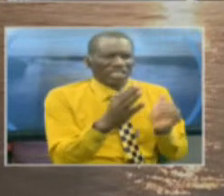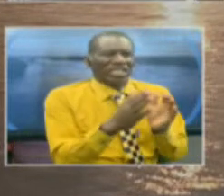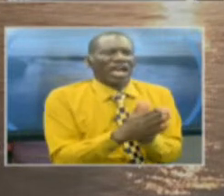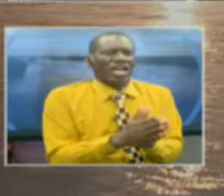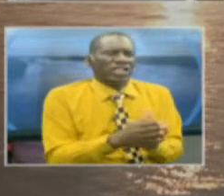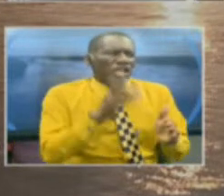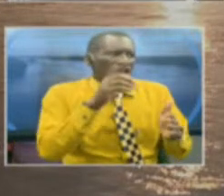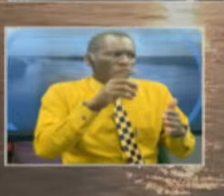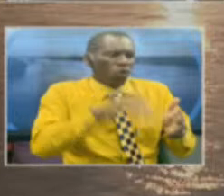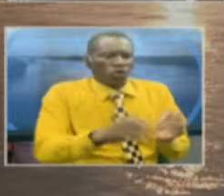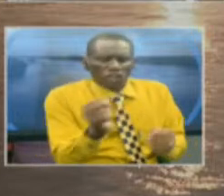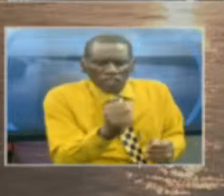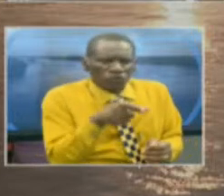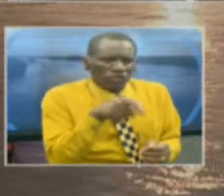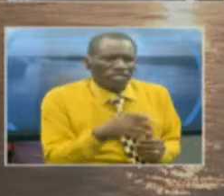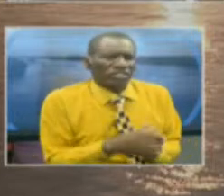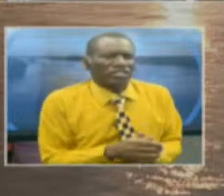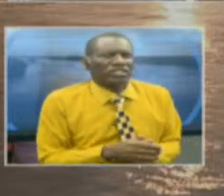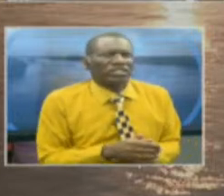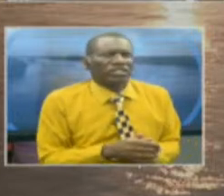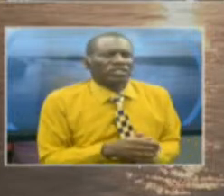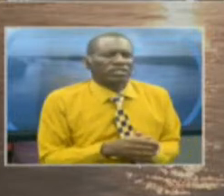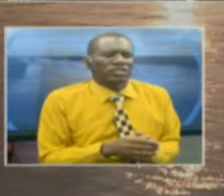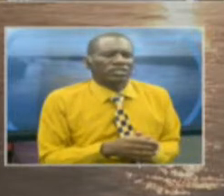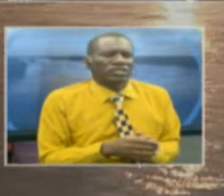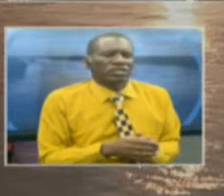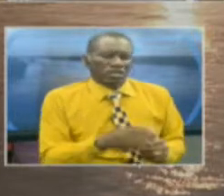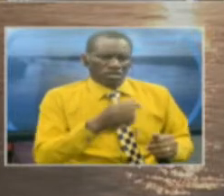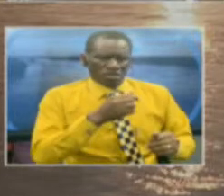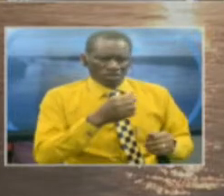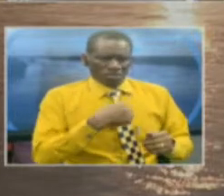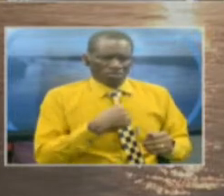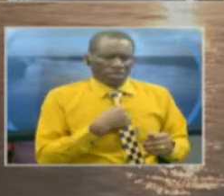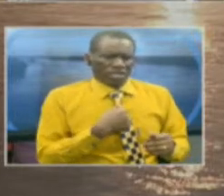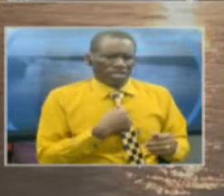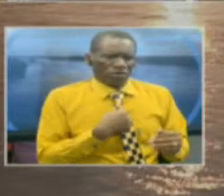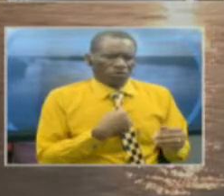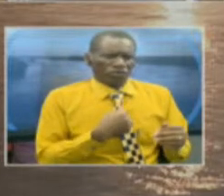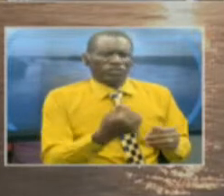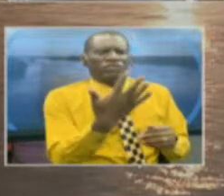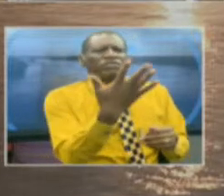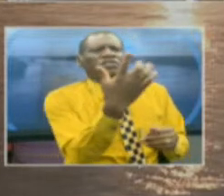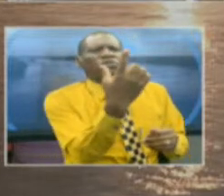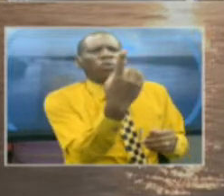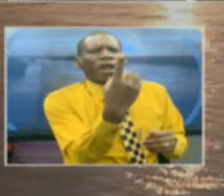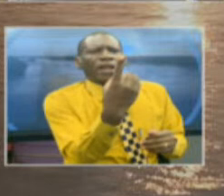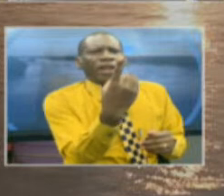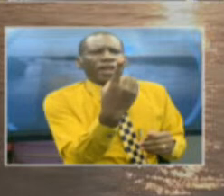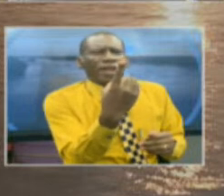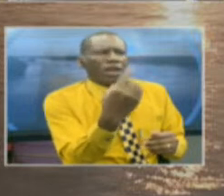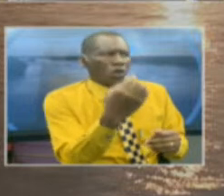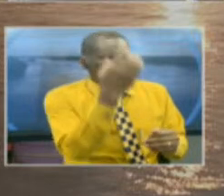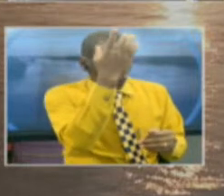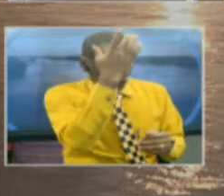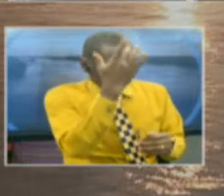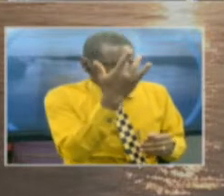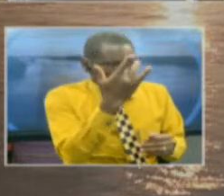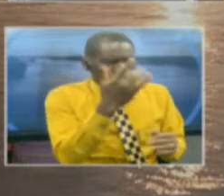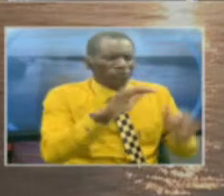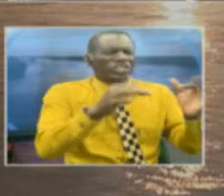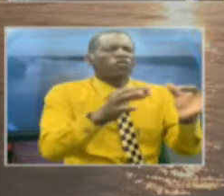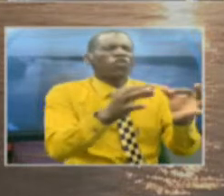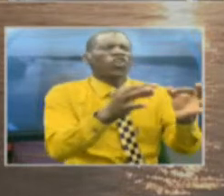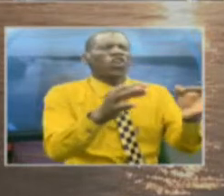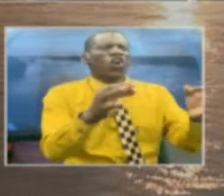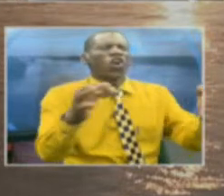what age were you at? I was 51. And why did it take so